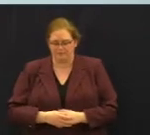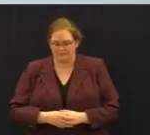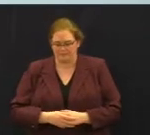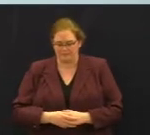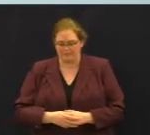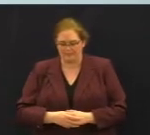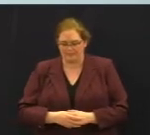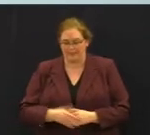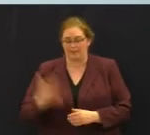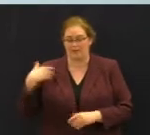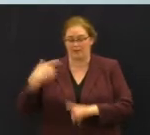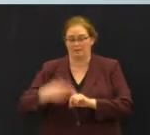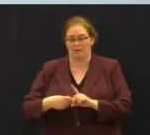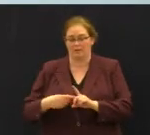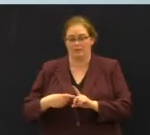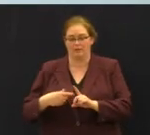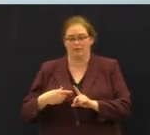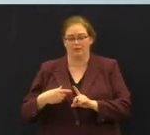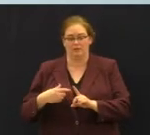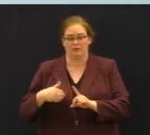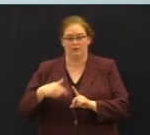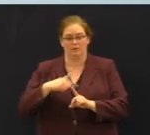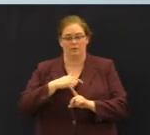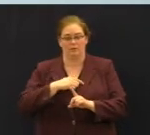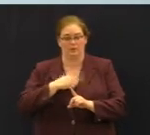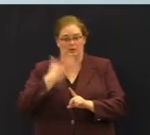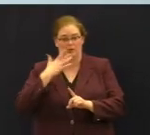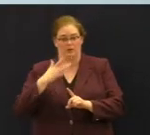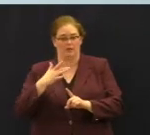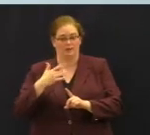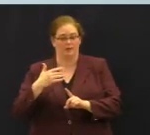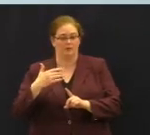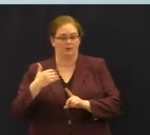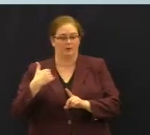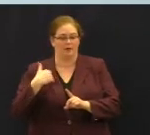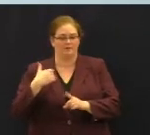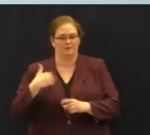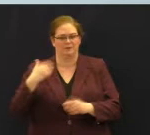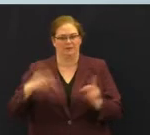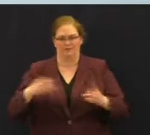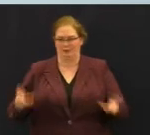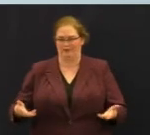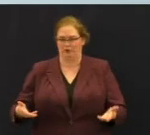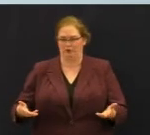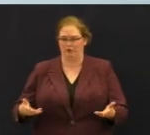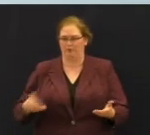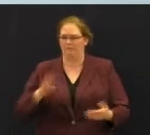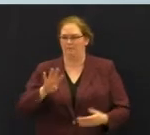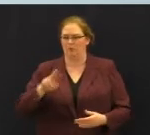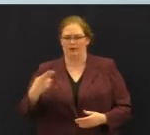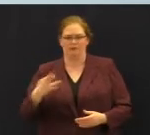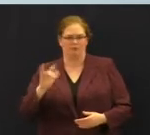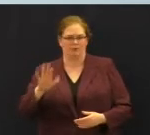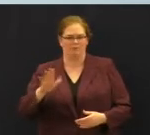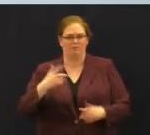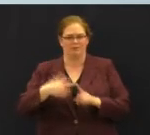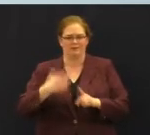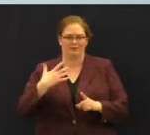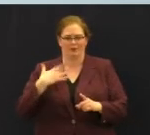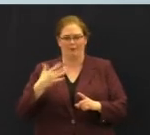guess it was last month, we were lucky enough to have some young people here from the 4-H Club along with their furry